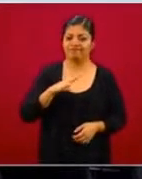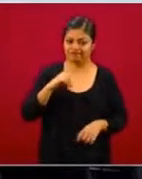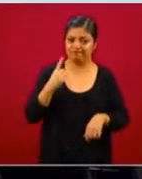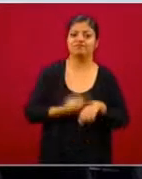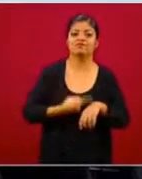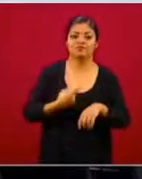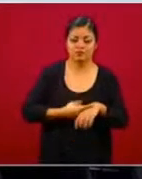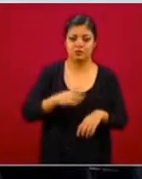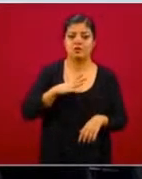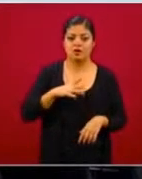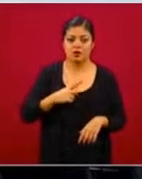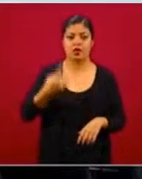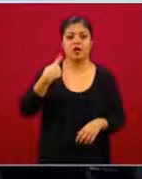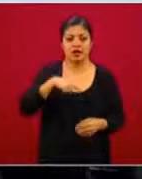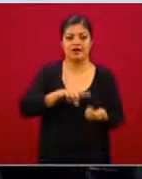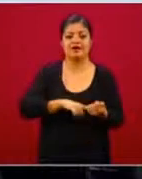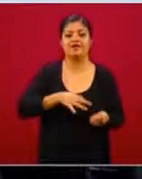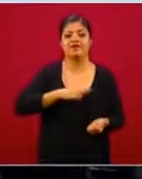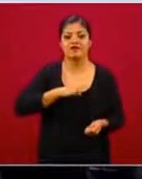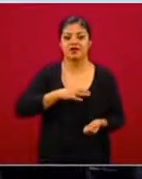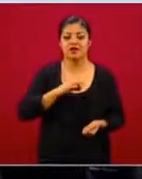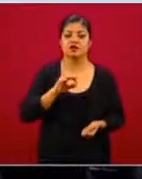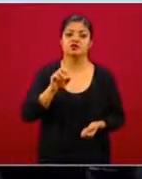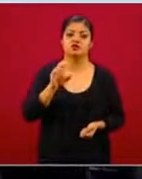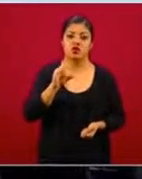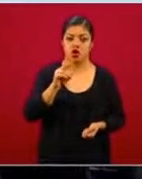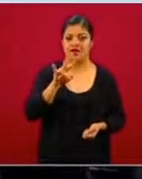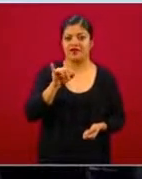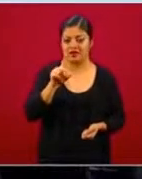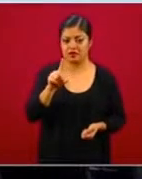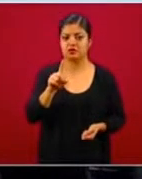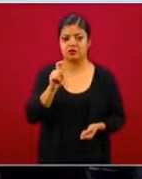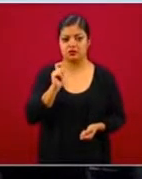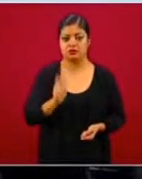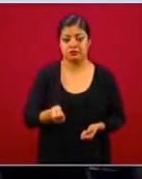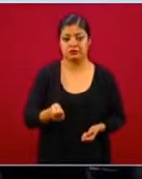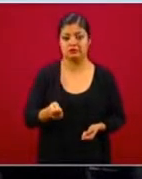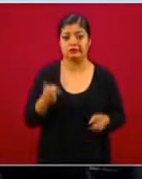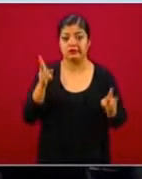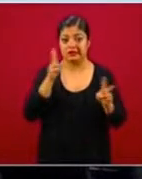their respiratory tract, and of 93,000, over 93,000